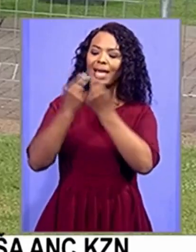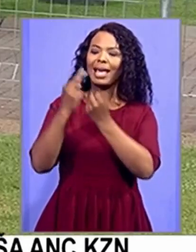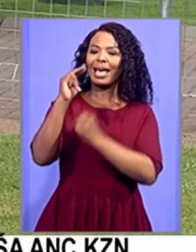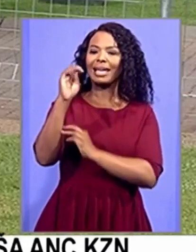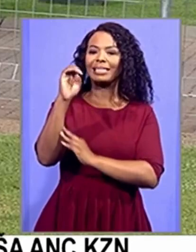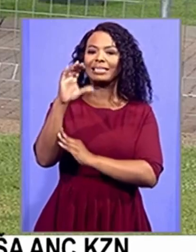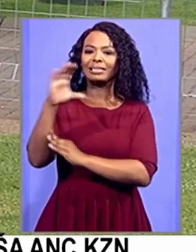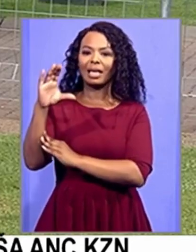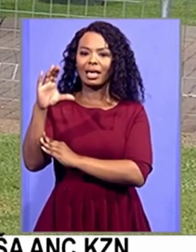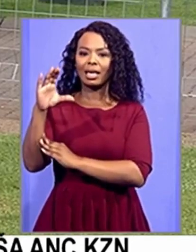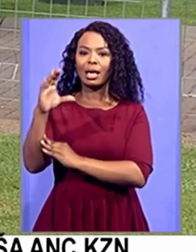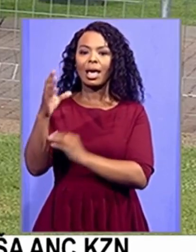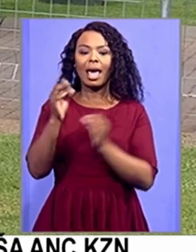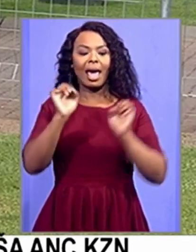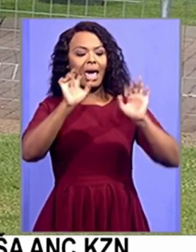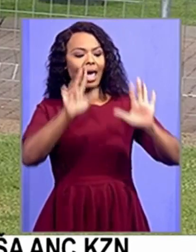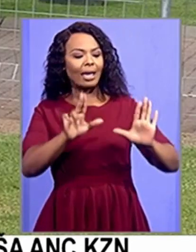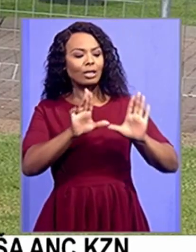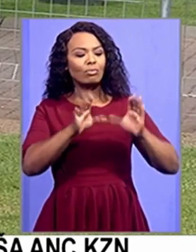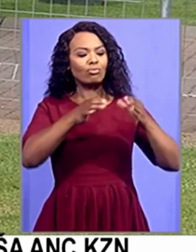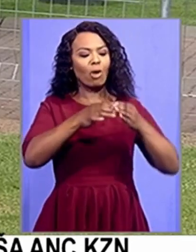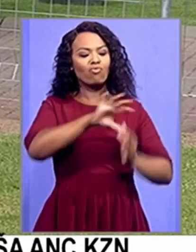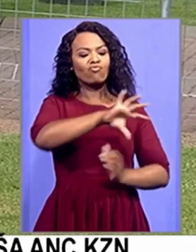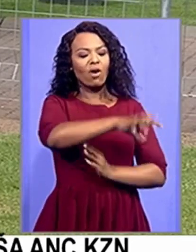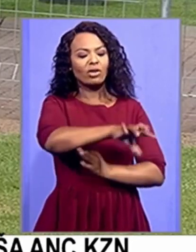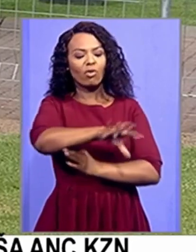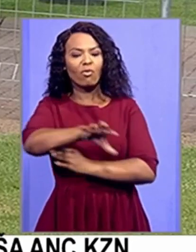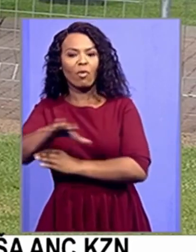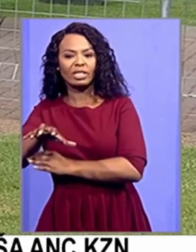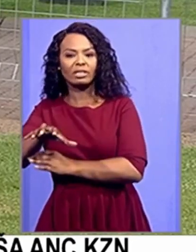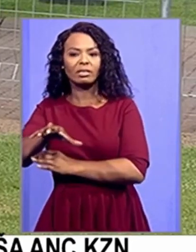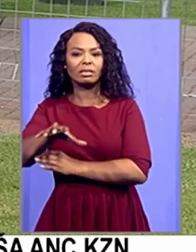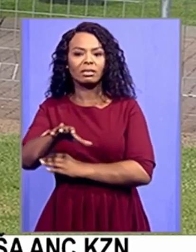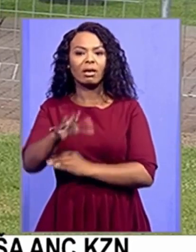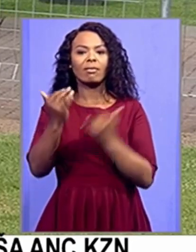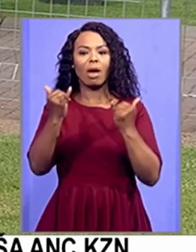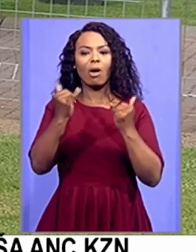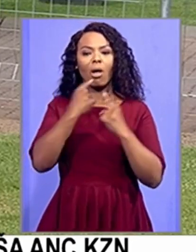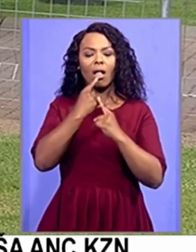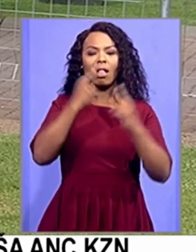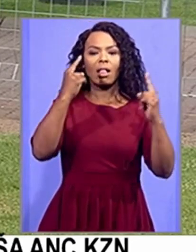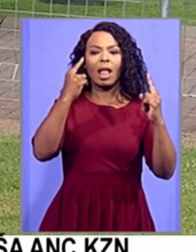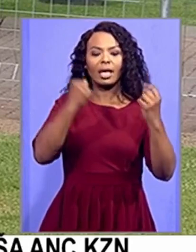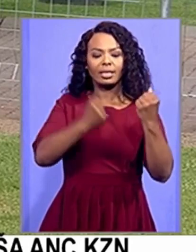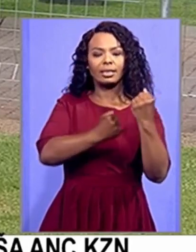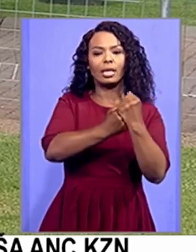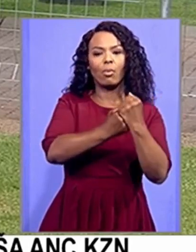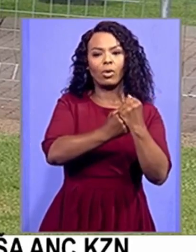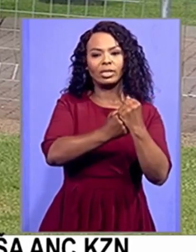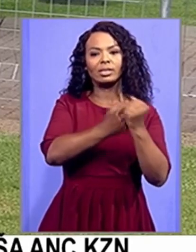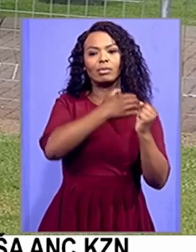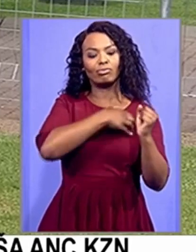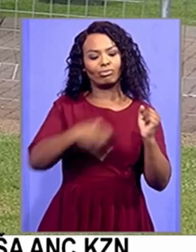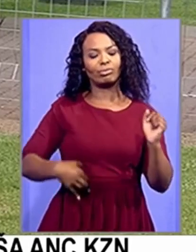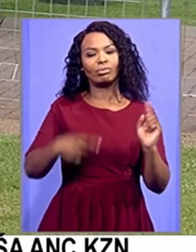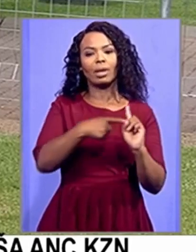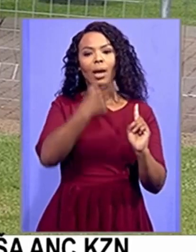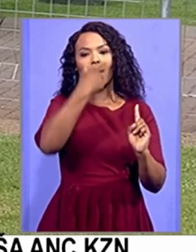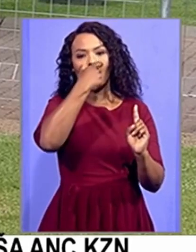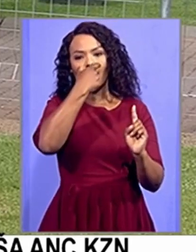with 8 other provinces having pronounced their support for Comrade Cyril Ramaphosa to be